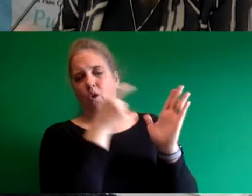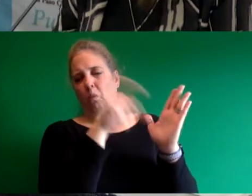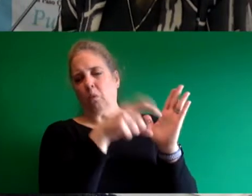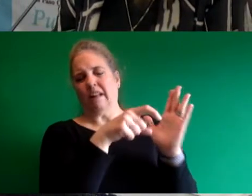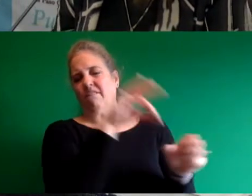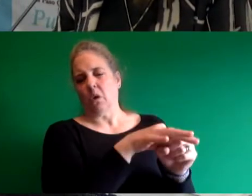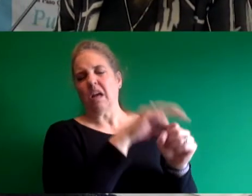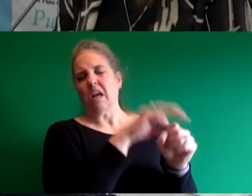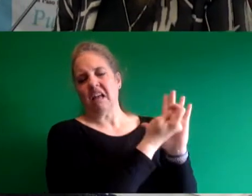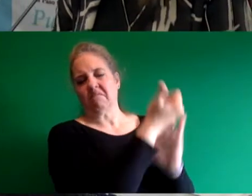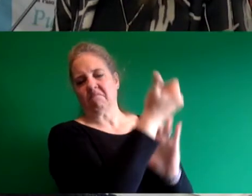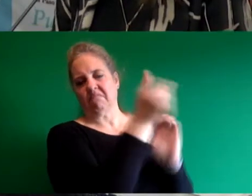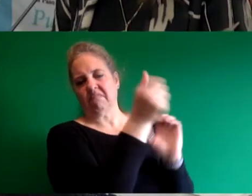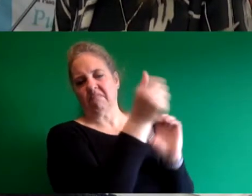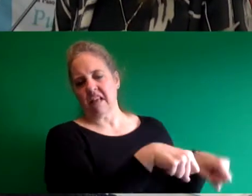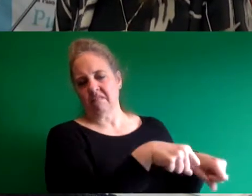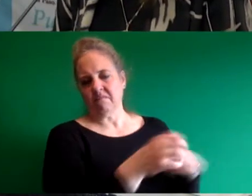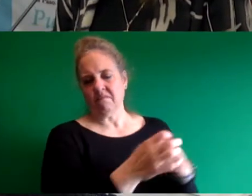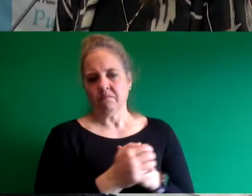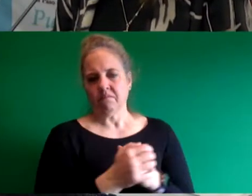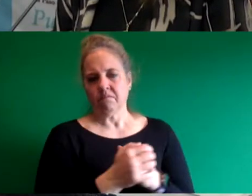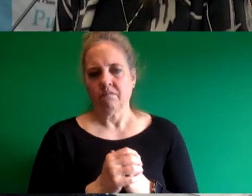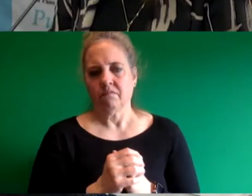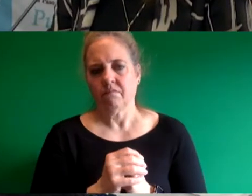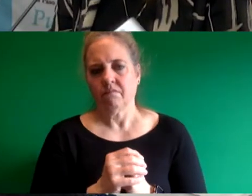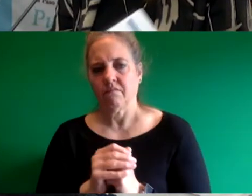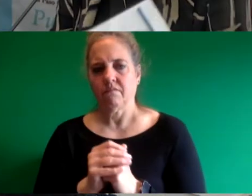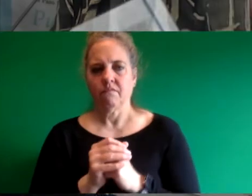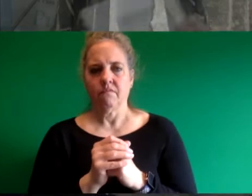month. So please go ahead and give your report.